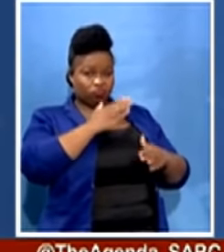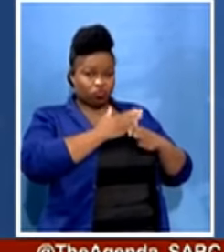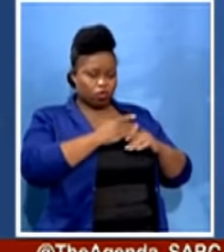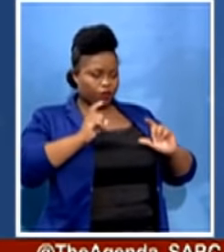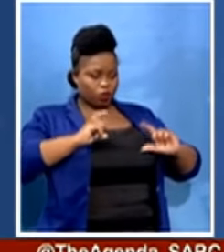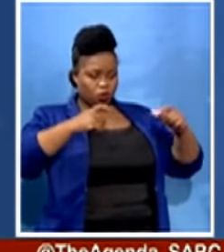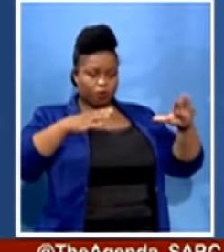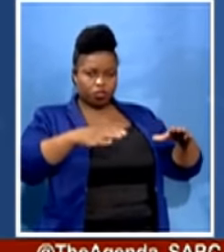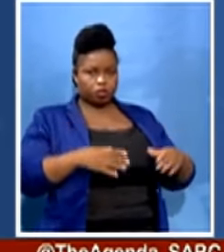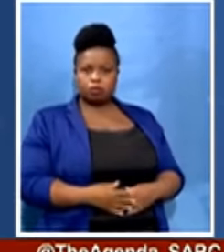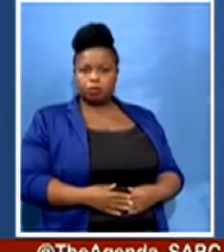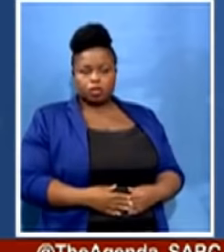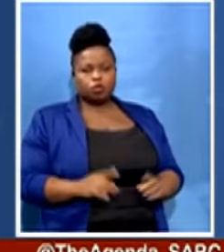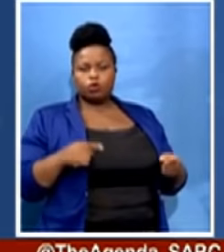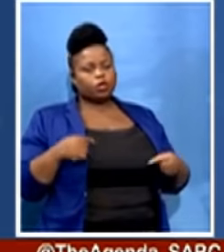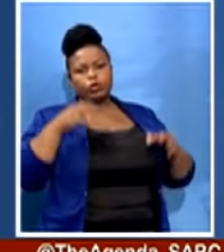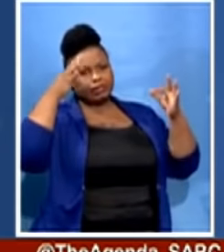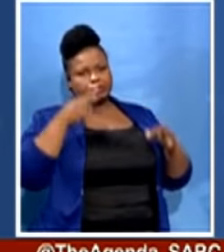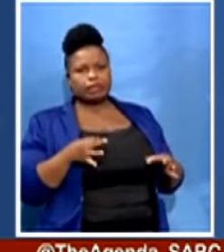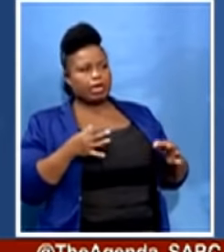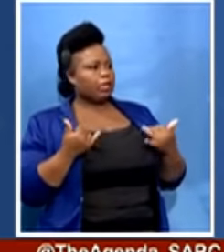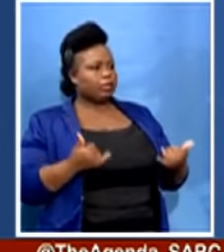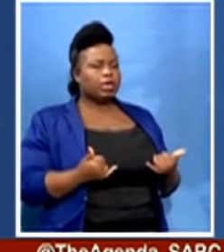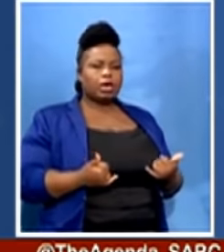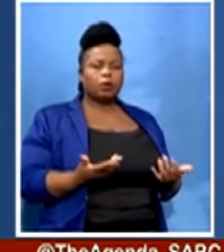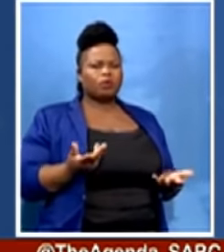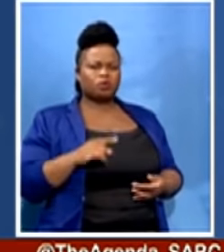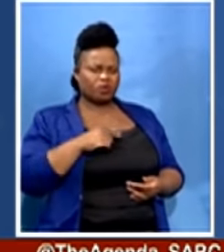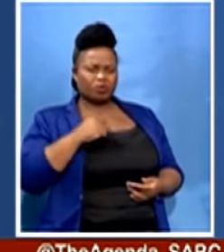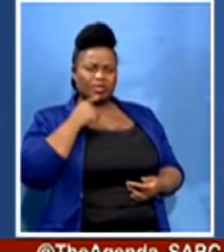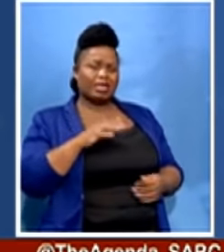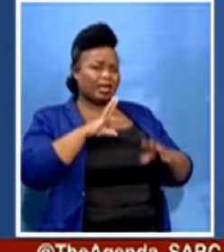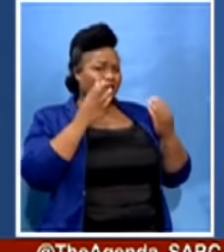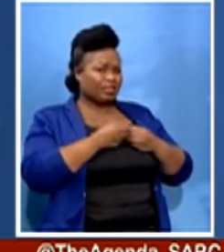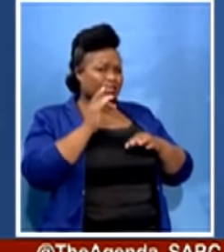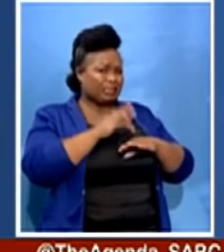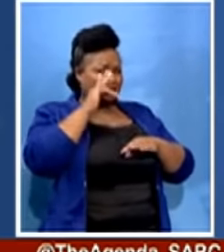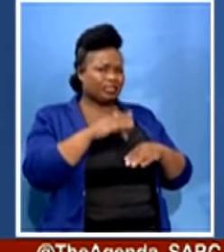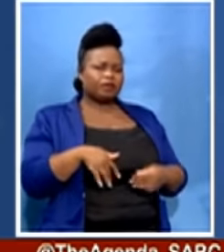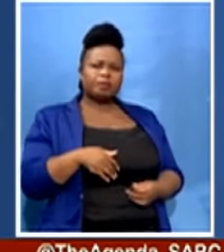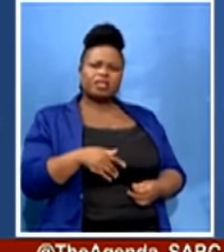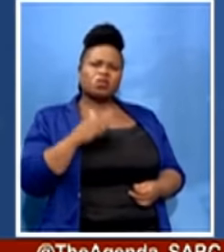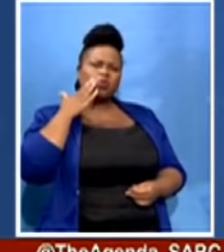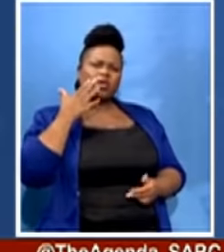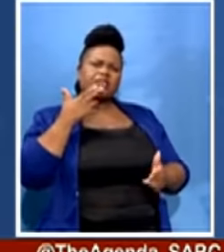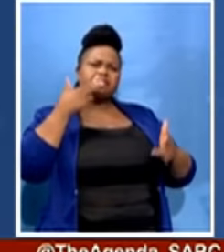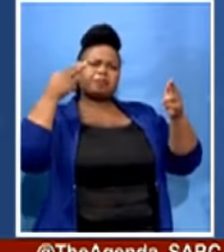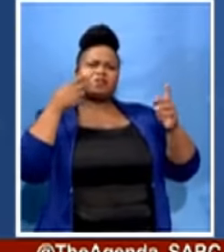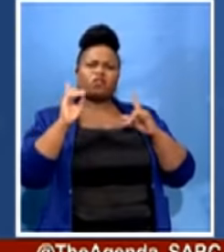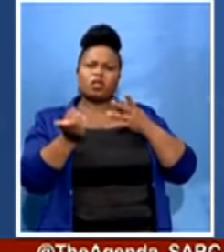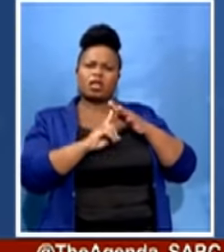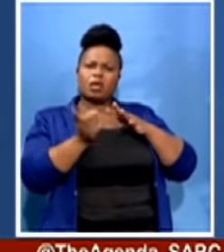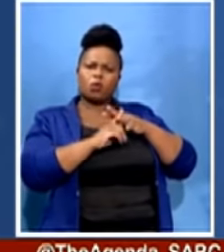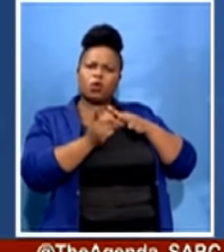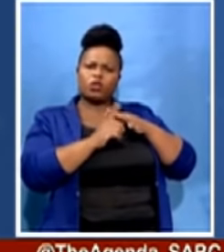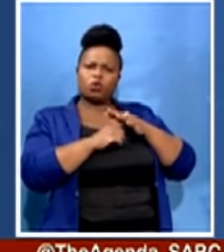at this stage, because as you said, things are very sensitive. This bullet fired into the library is very interesting, Professor. Talk to